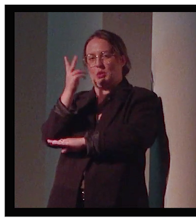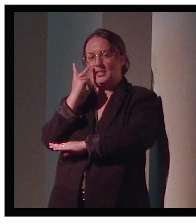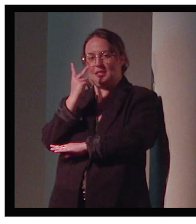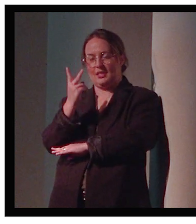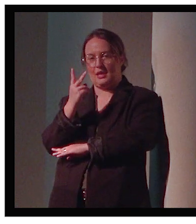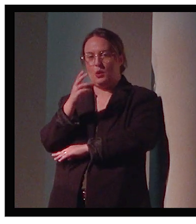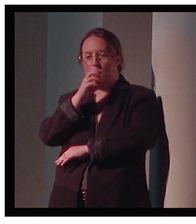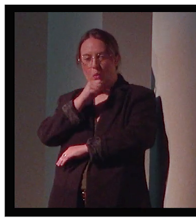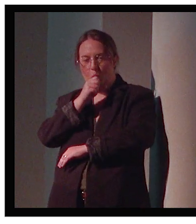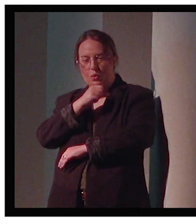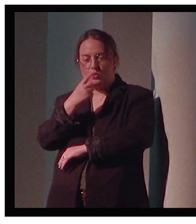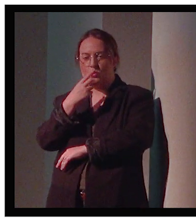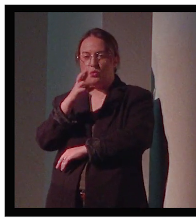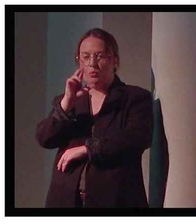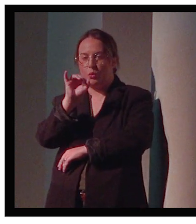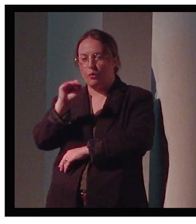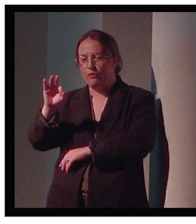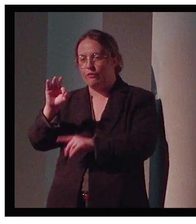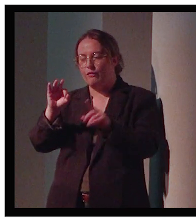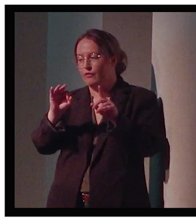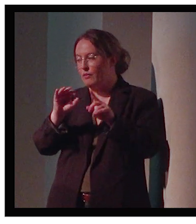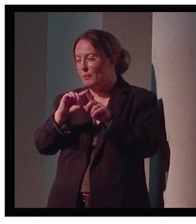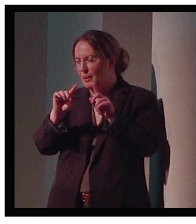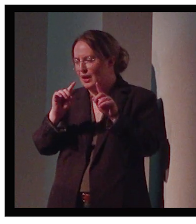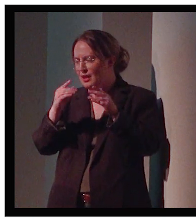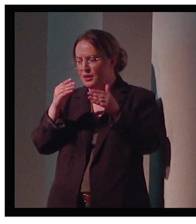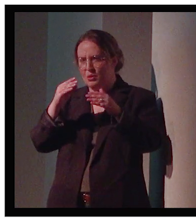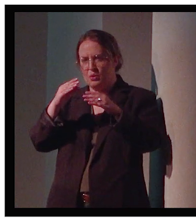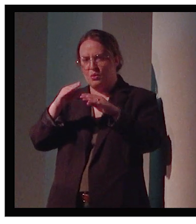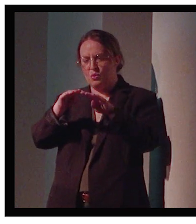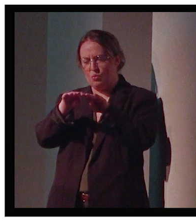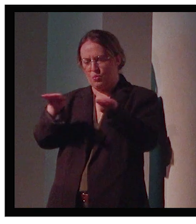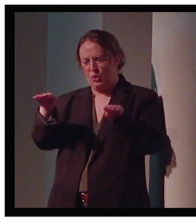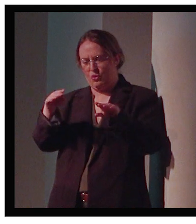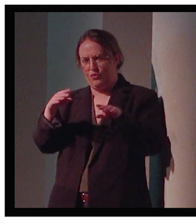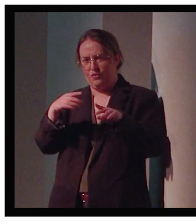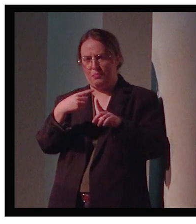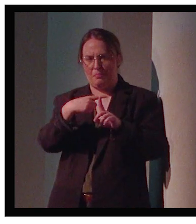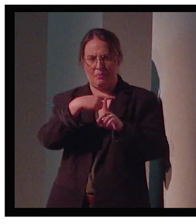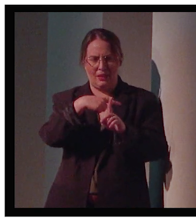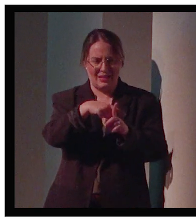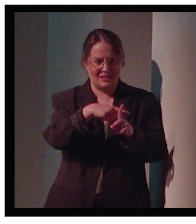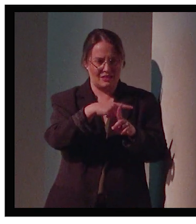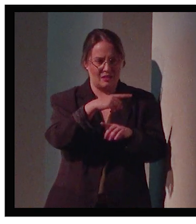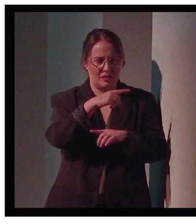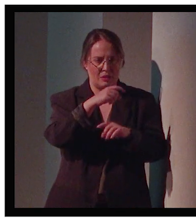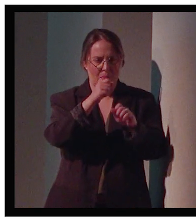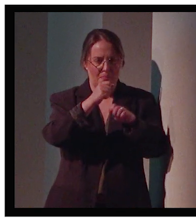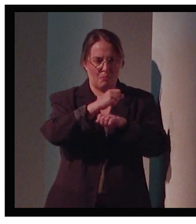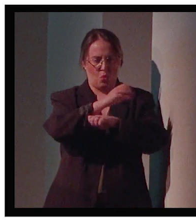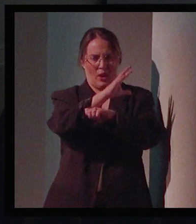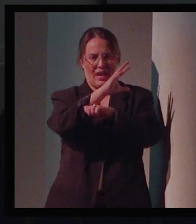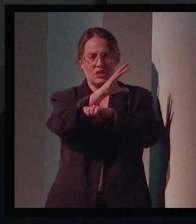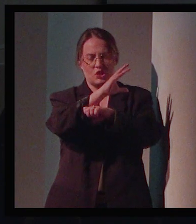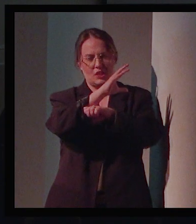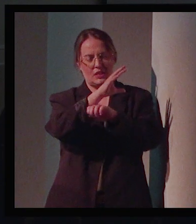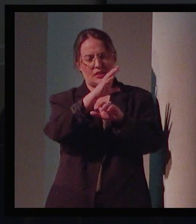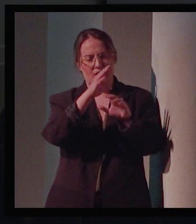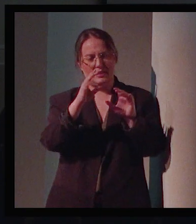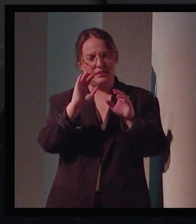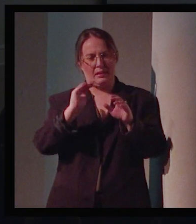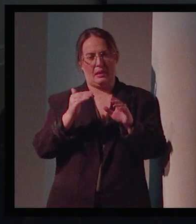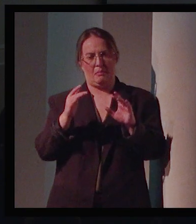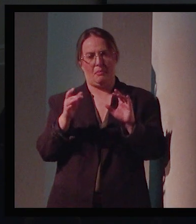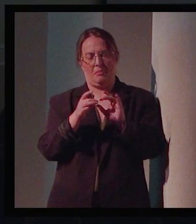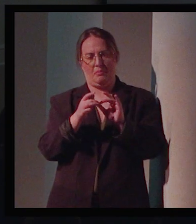these passages, the roof and the much closer branches seem conjoined and pull our eyes toward the surface of the